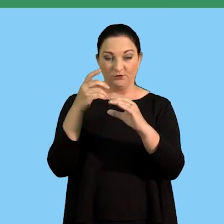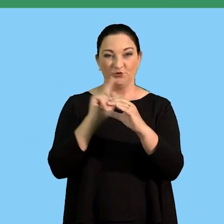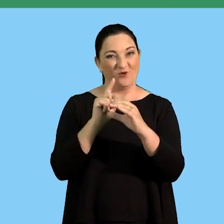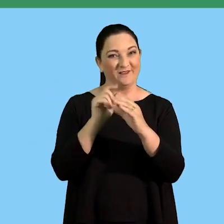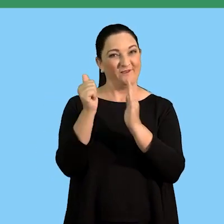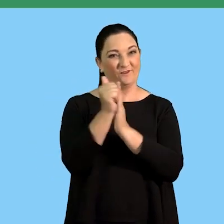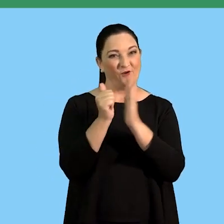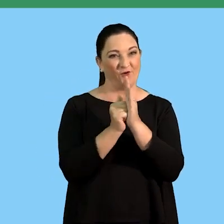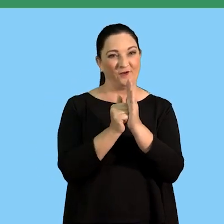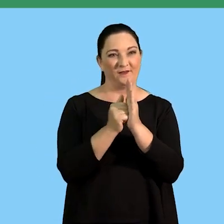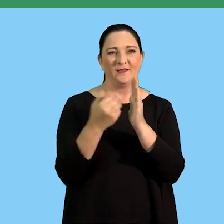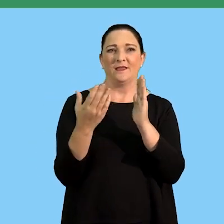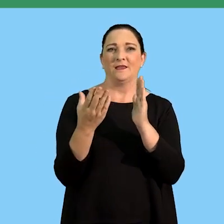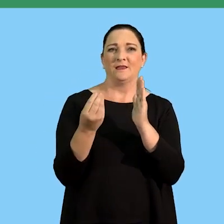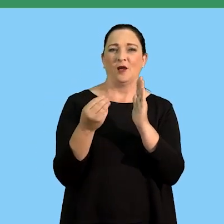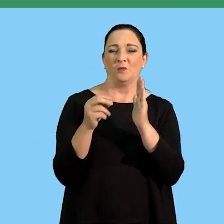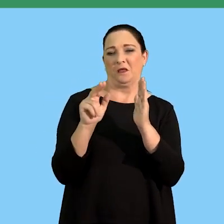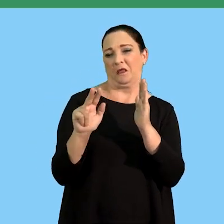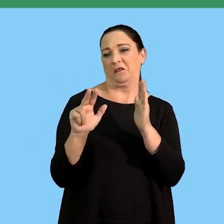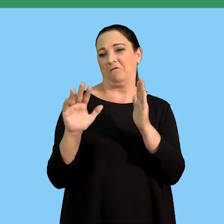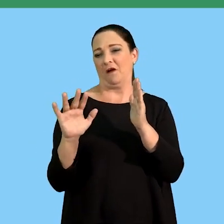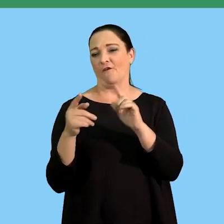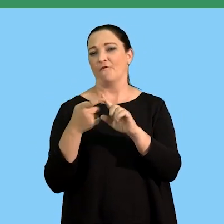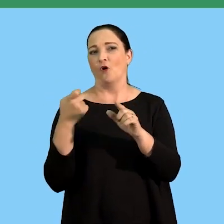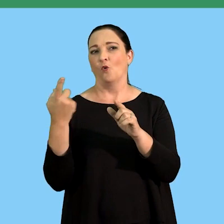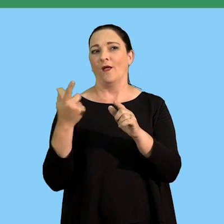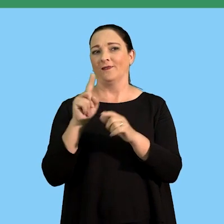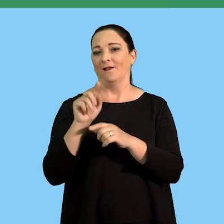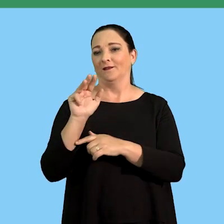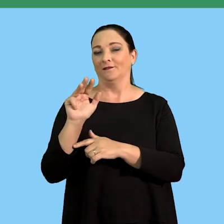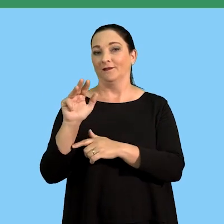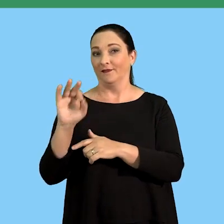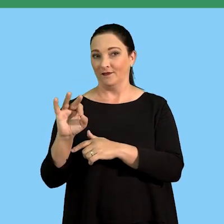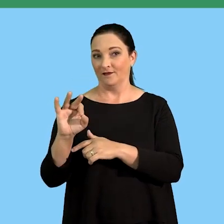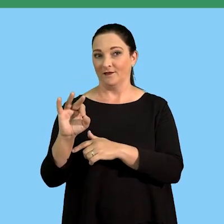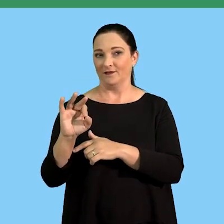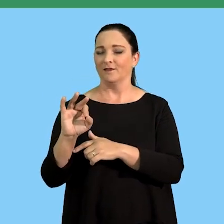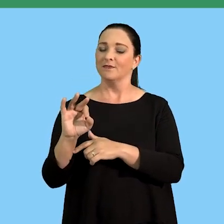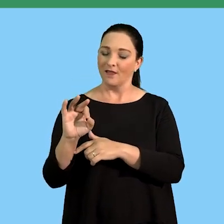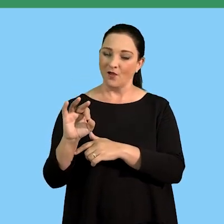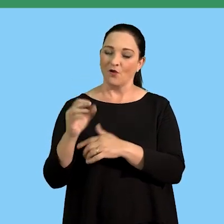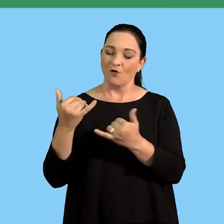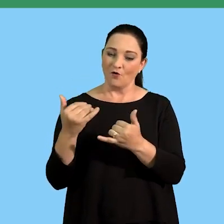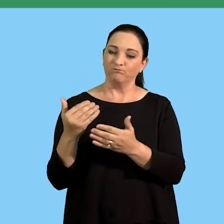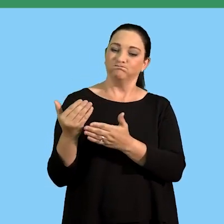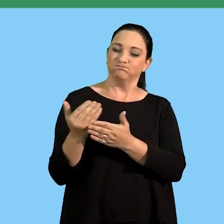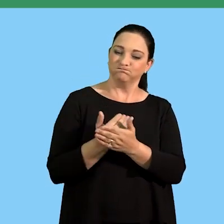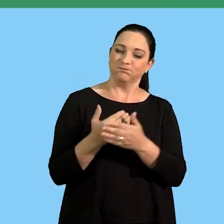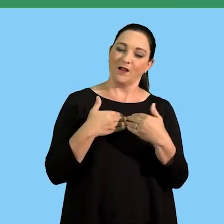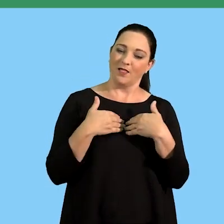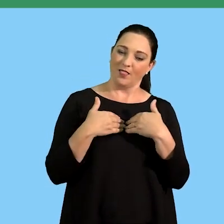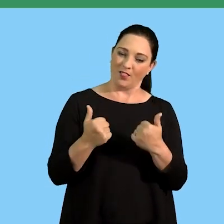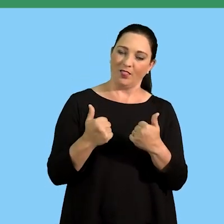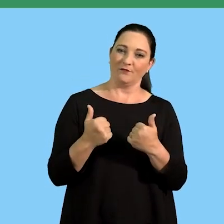and Safety Act number 85 of 1993 is to protect the health, safety,